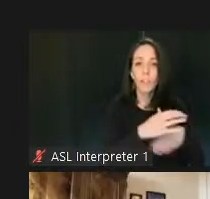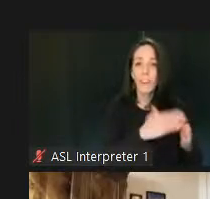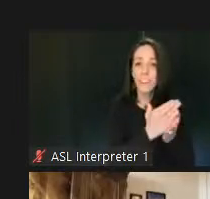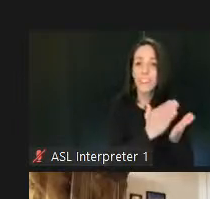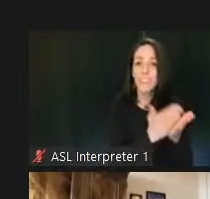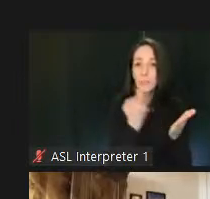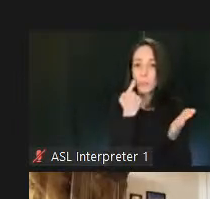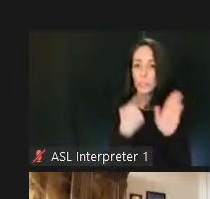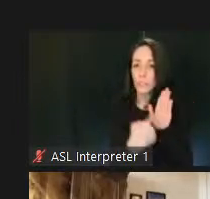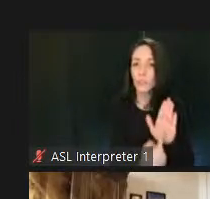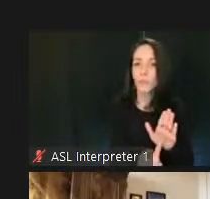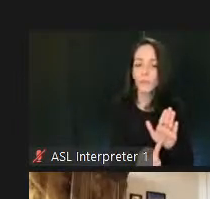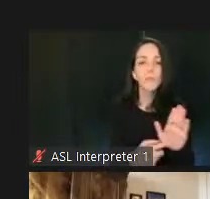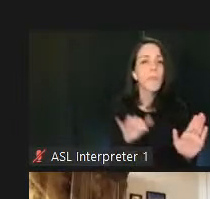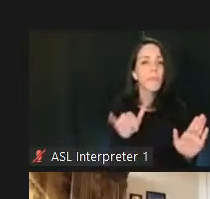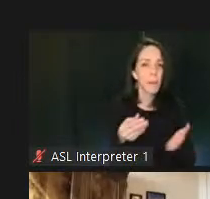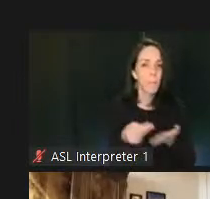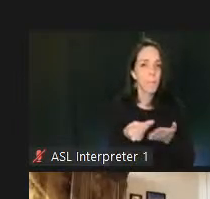at earlier.